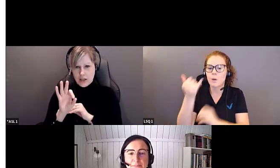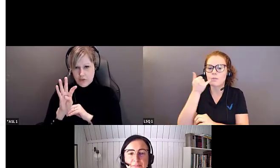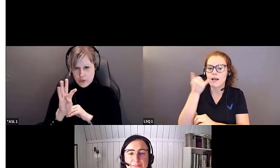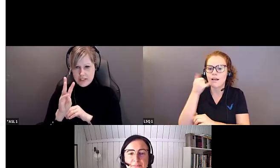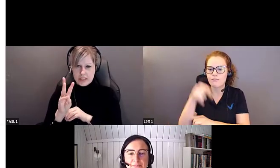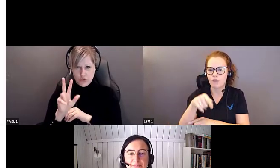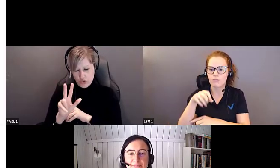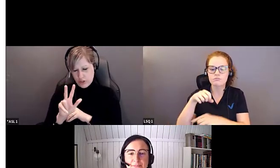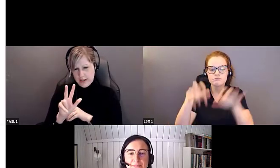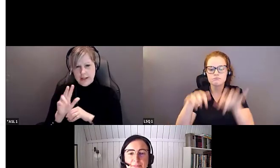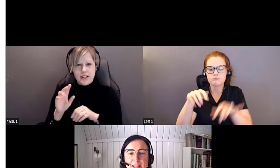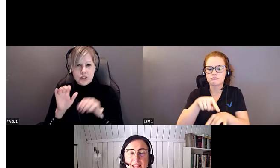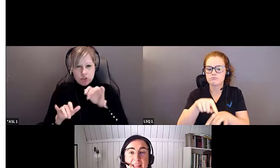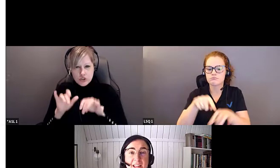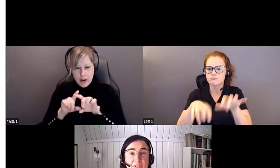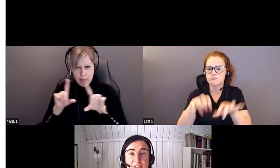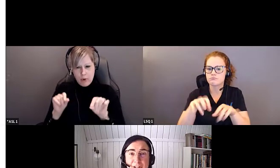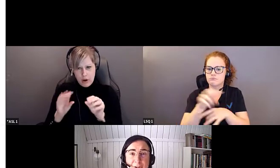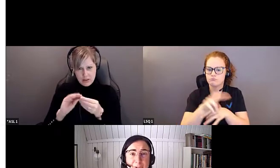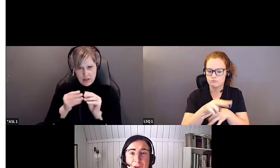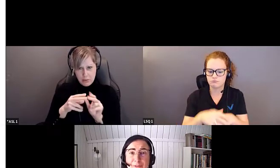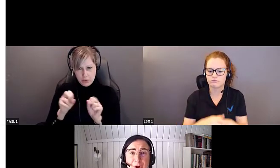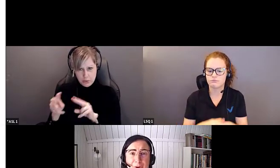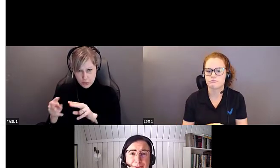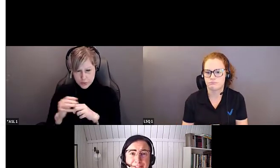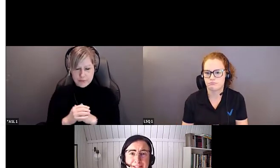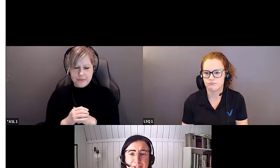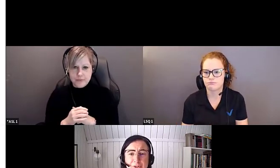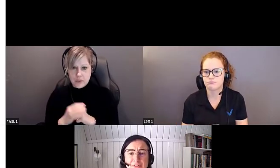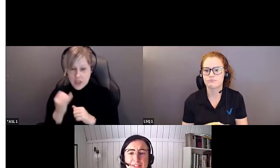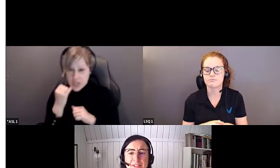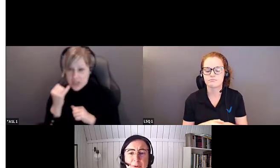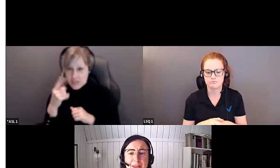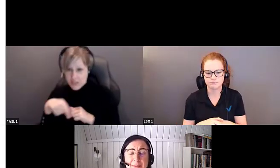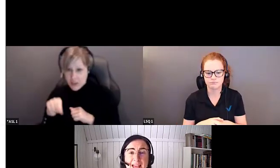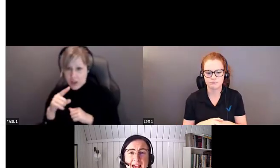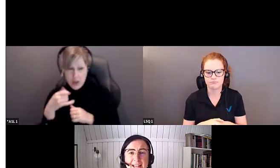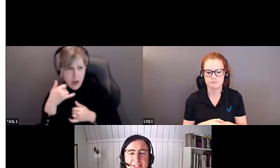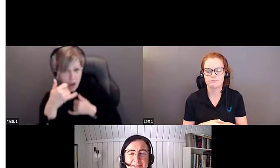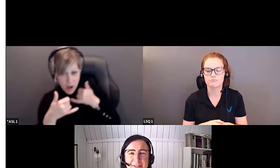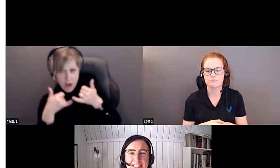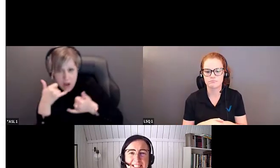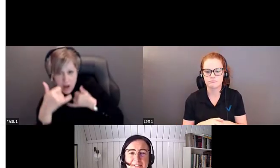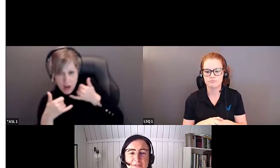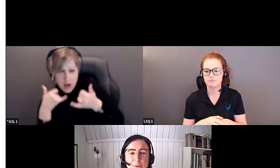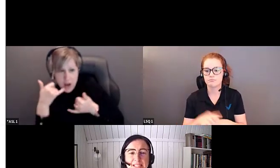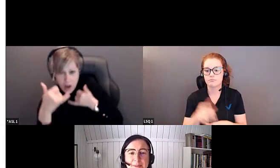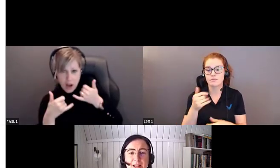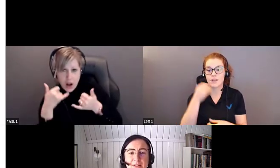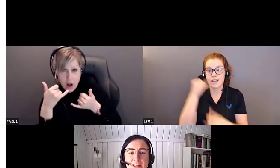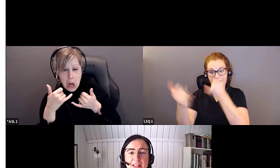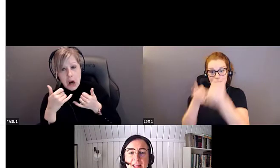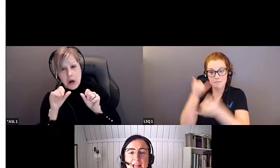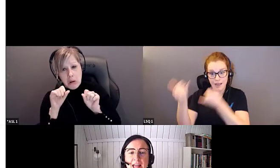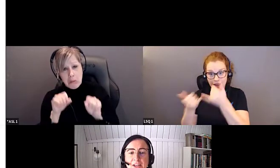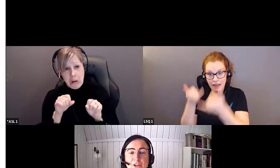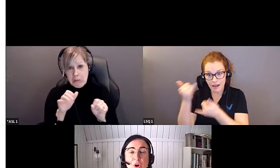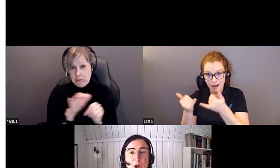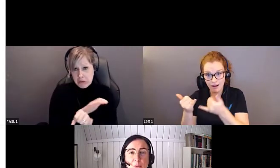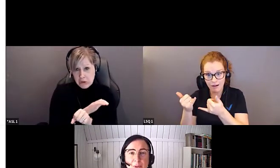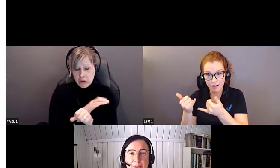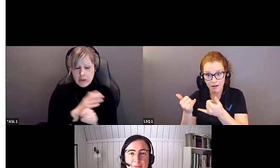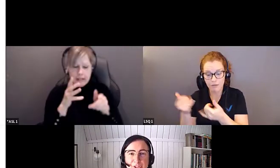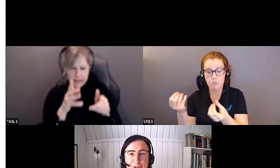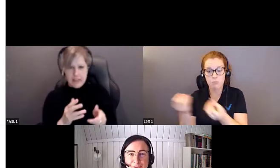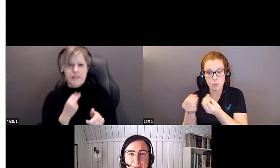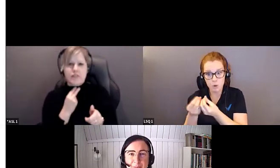1-855-529-9463. If there's a lot of calls to this service, you may be invited to leave a voicemail, and your